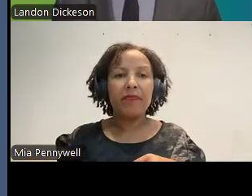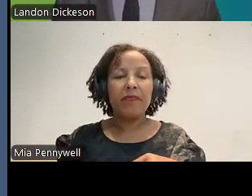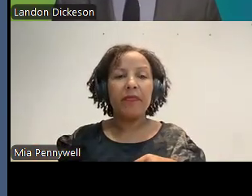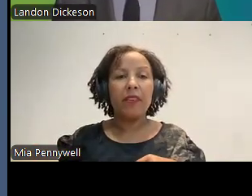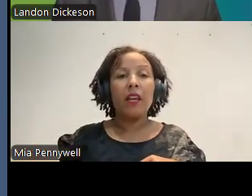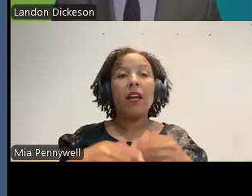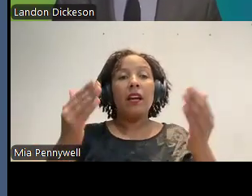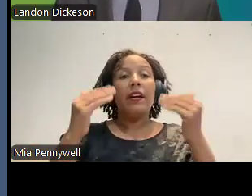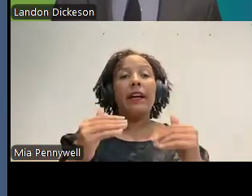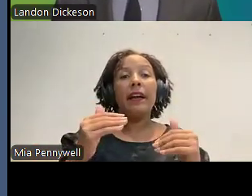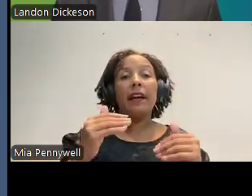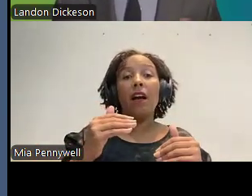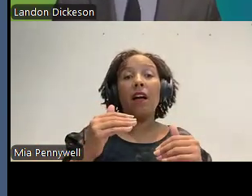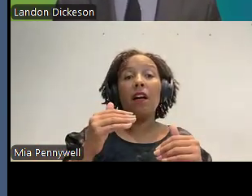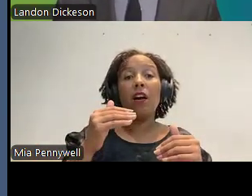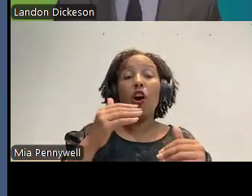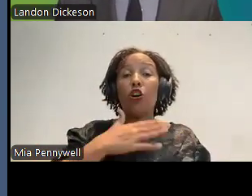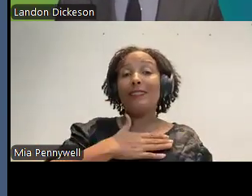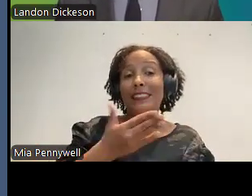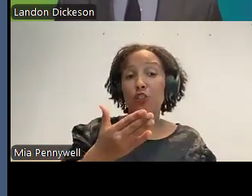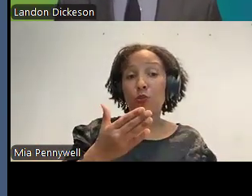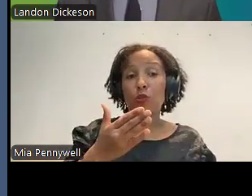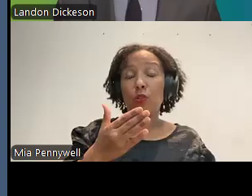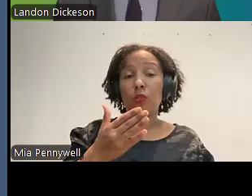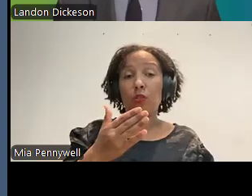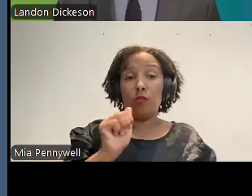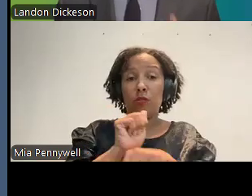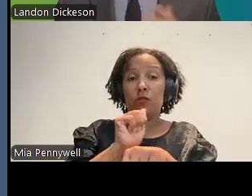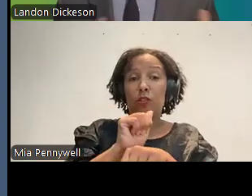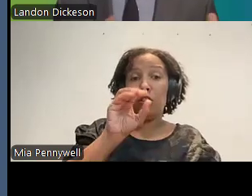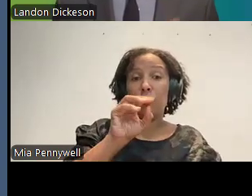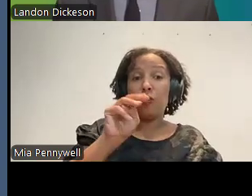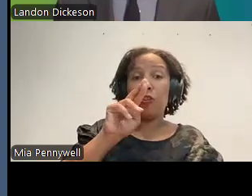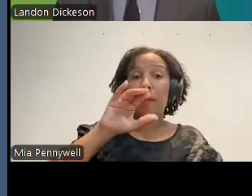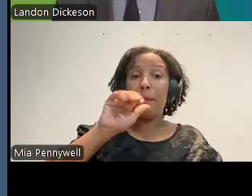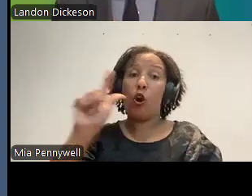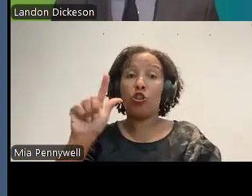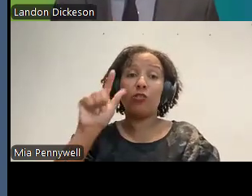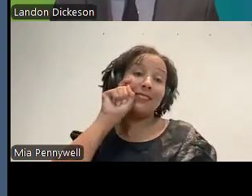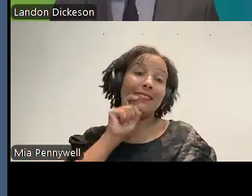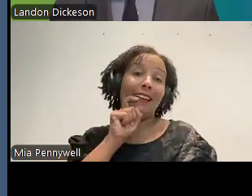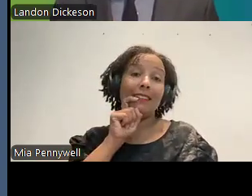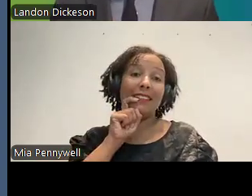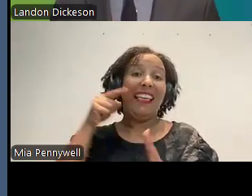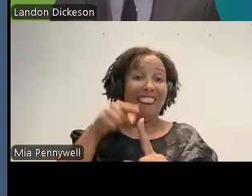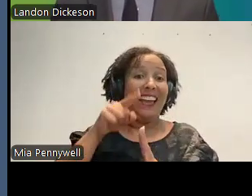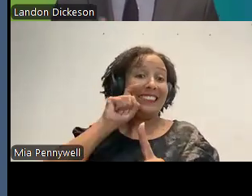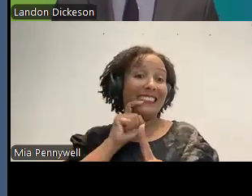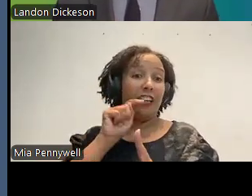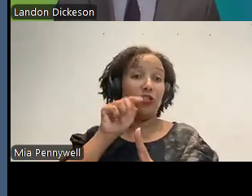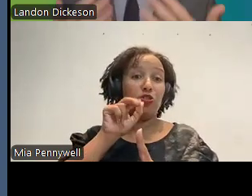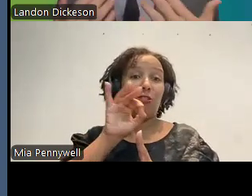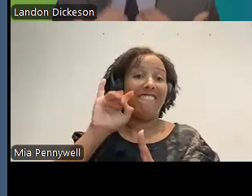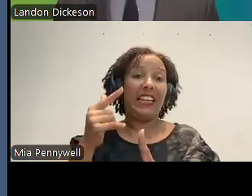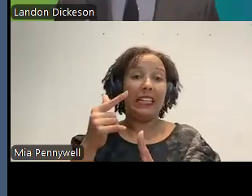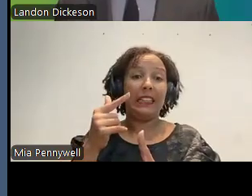consensual commercial sex is sex trafficking. That is not true. There is a great deal of debate and back and forth about where those lines are. The key